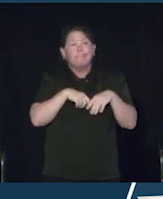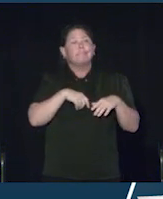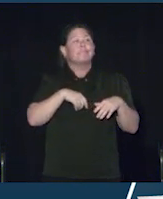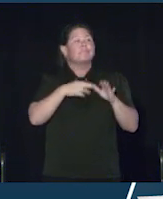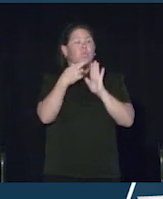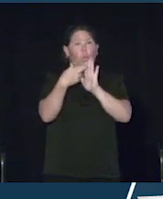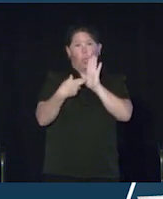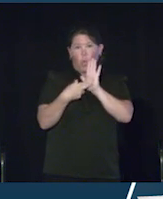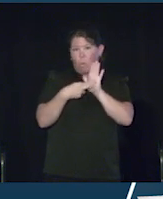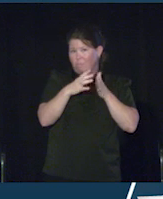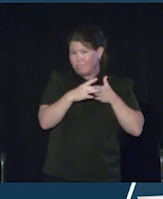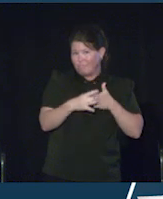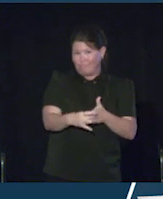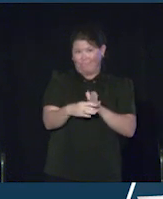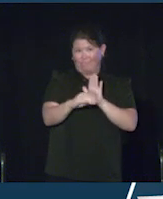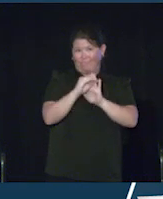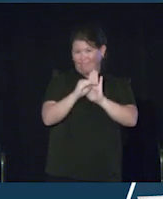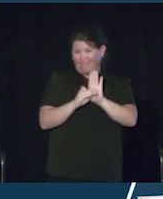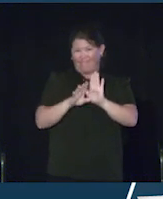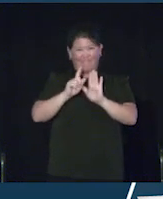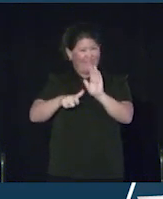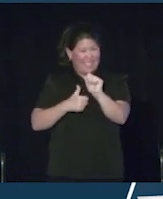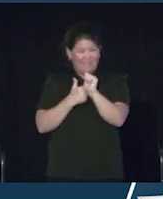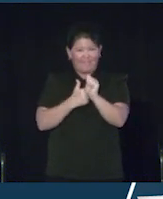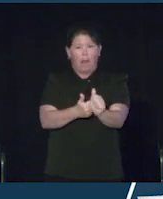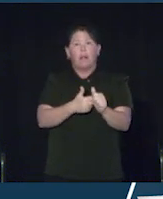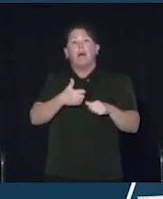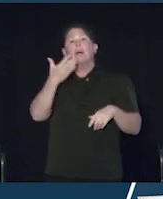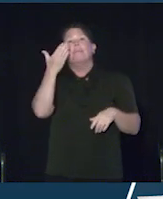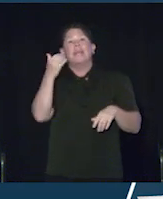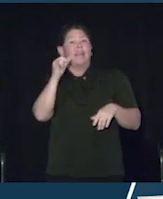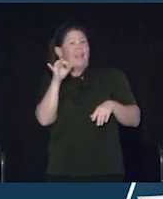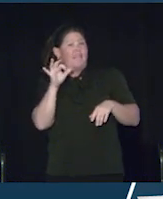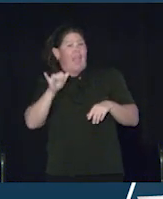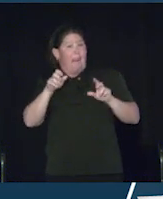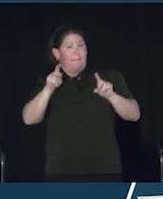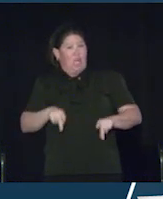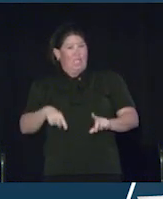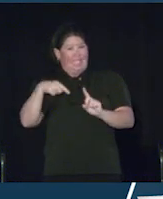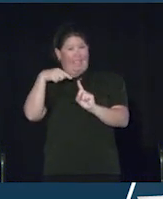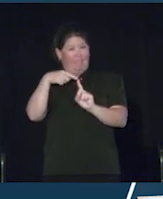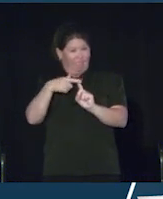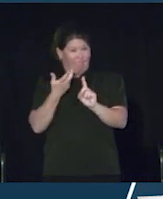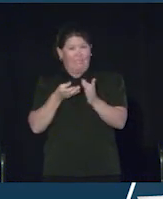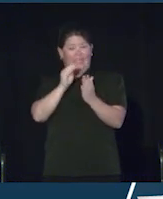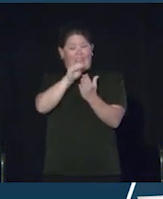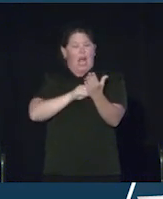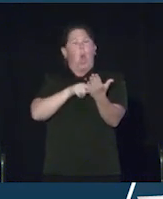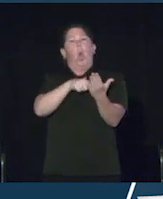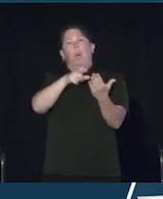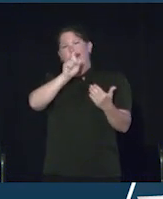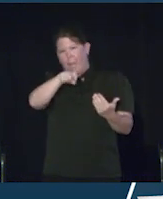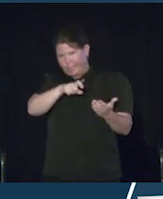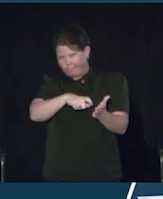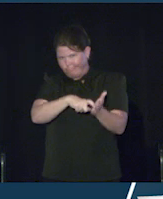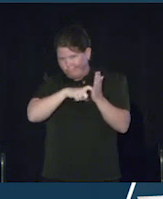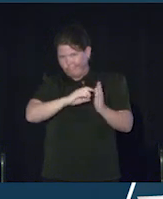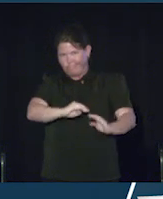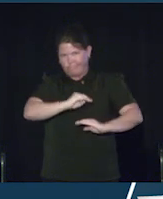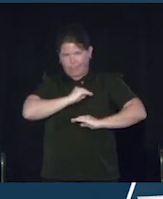make sure that the person who's applying meets the criteria.